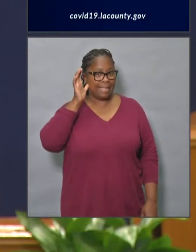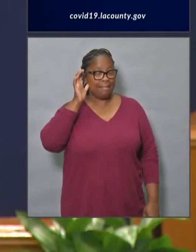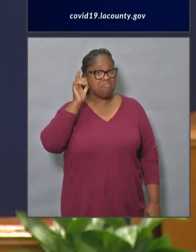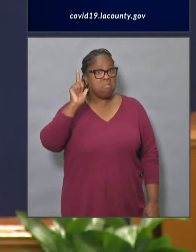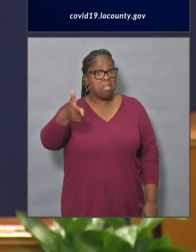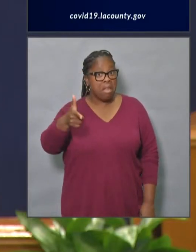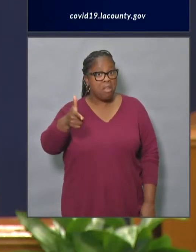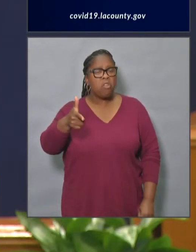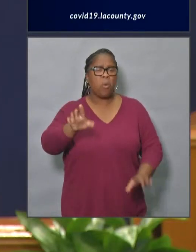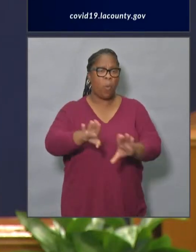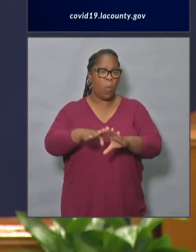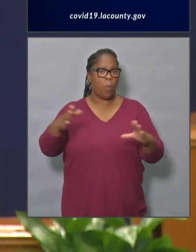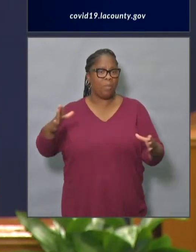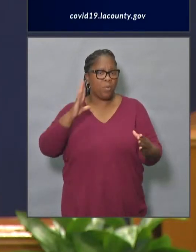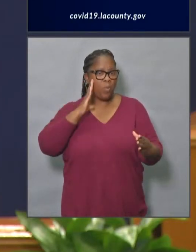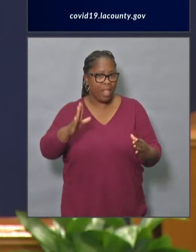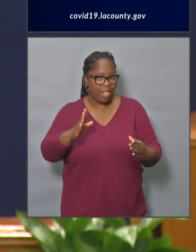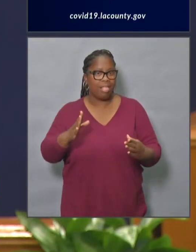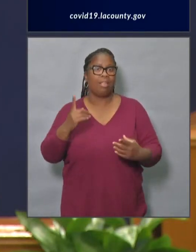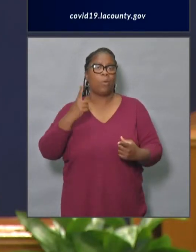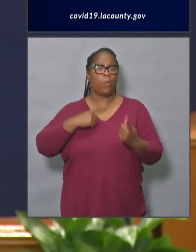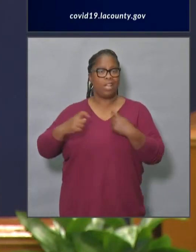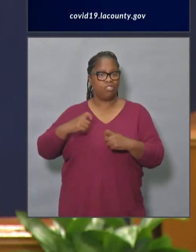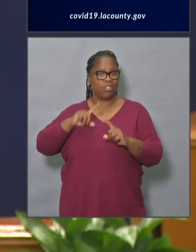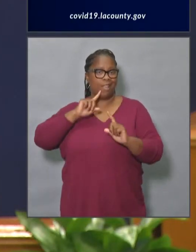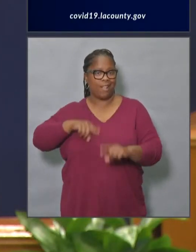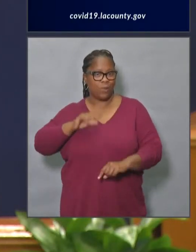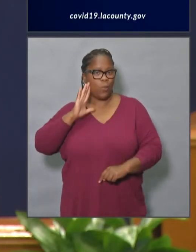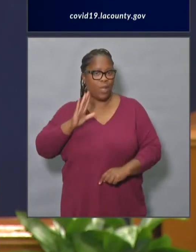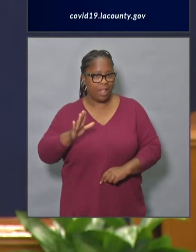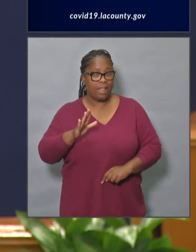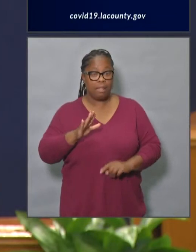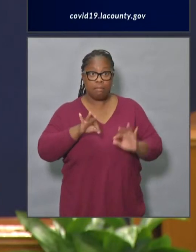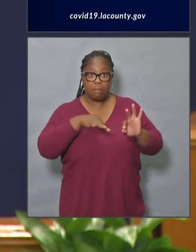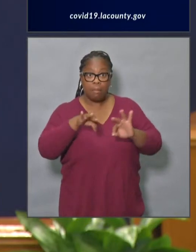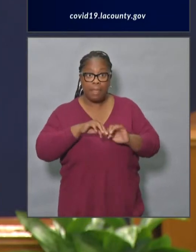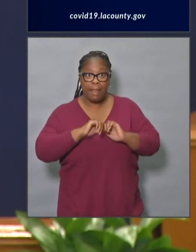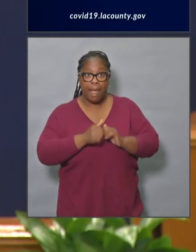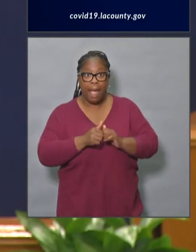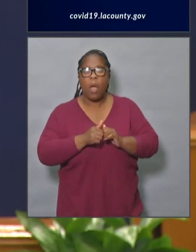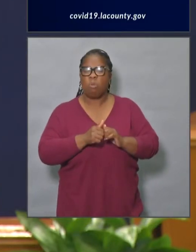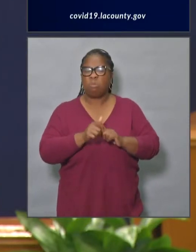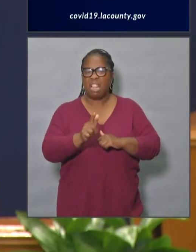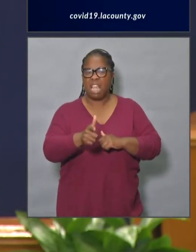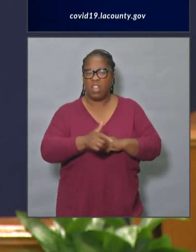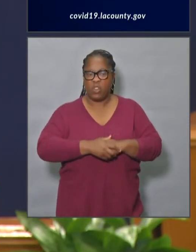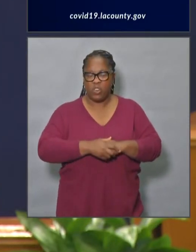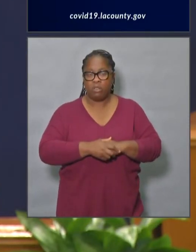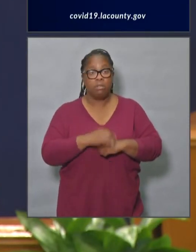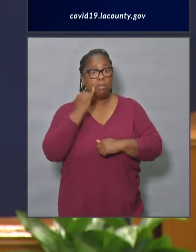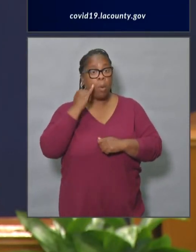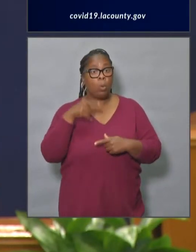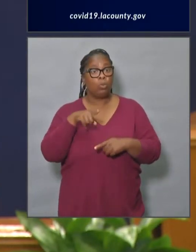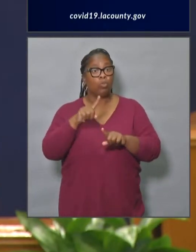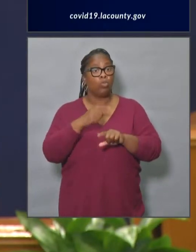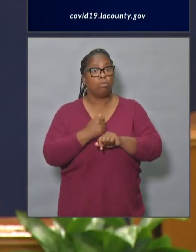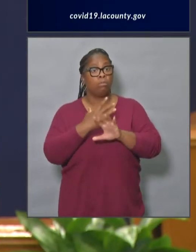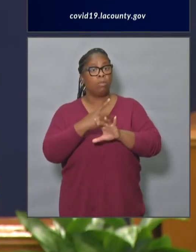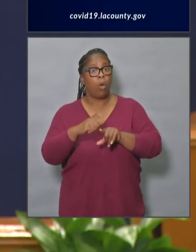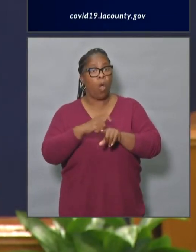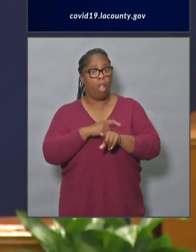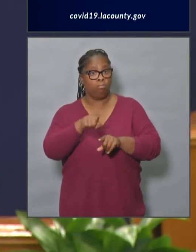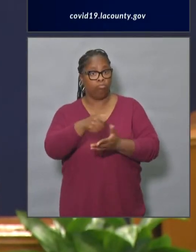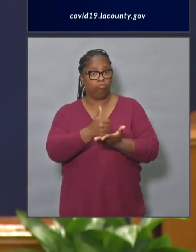Later, we will conduct a question and answer session. Instructions will be given at that time. If you should require assistance during the